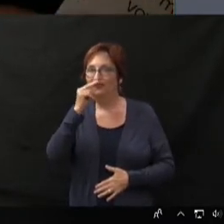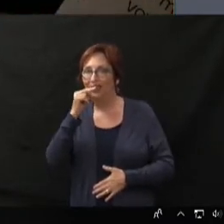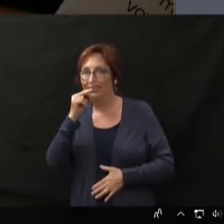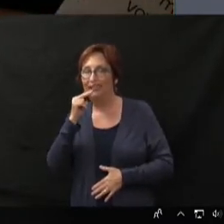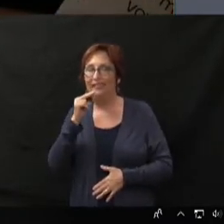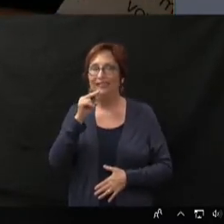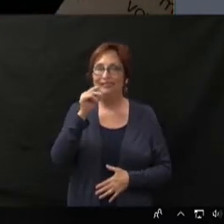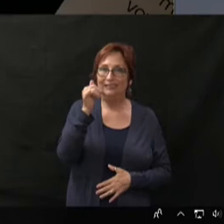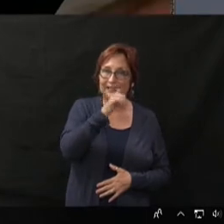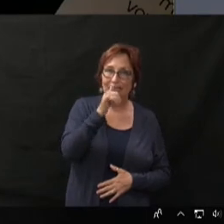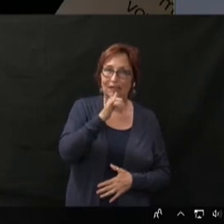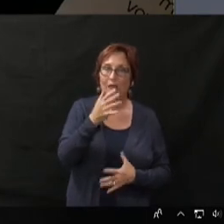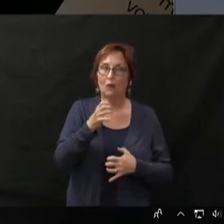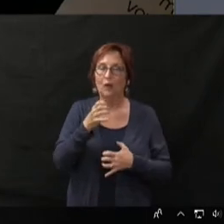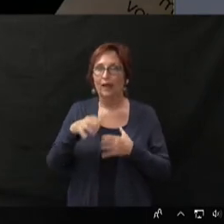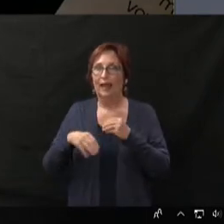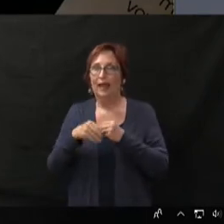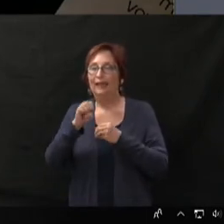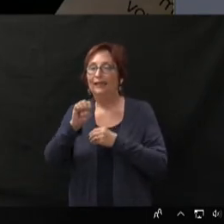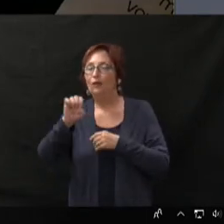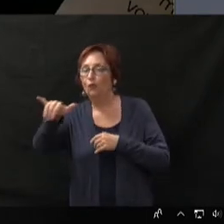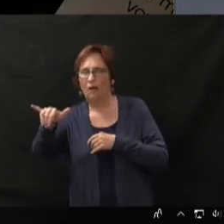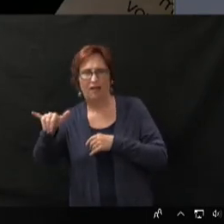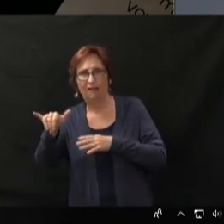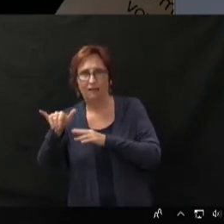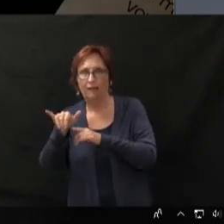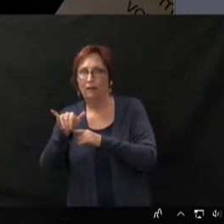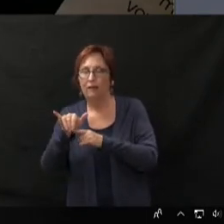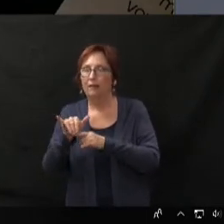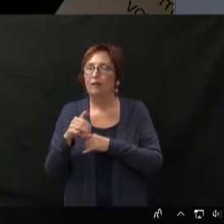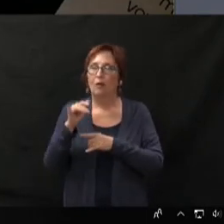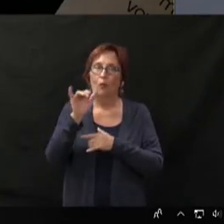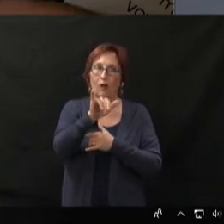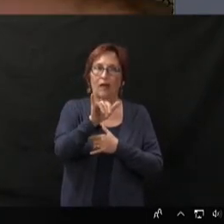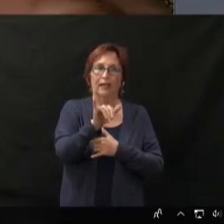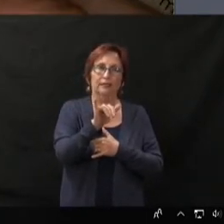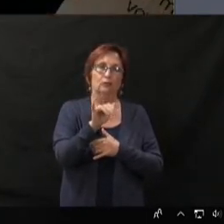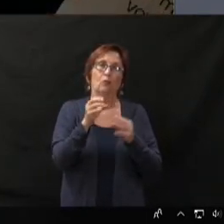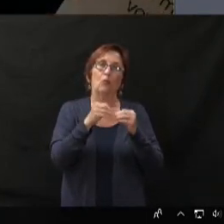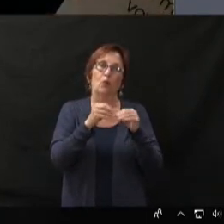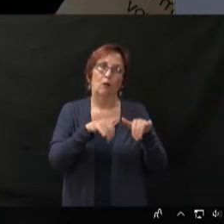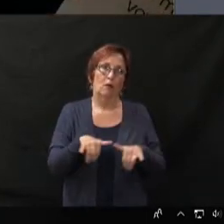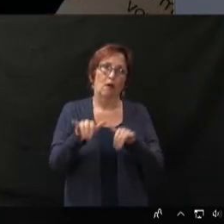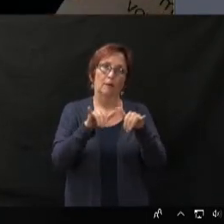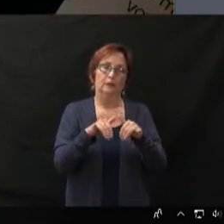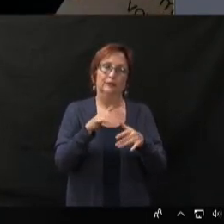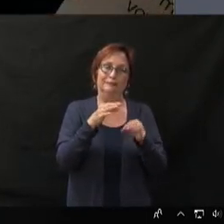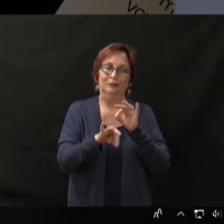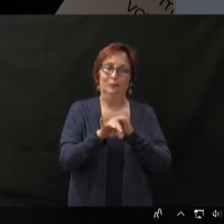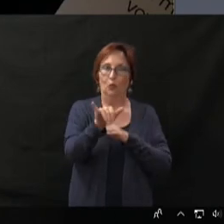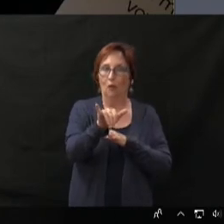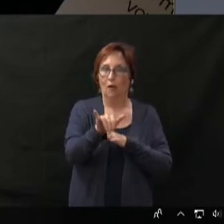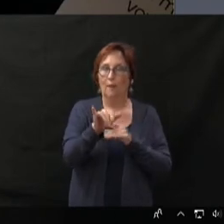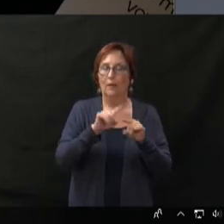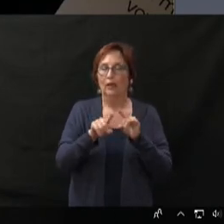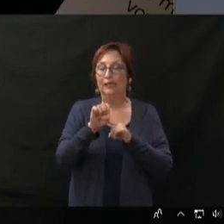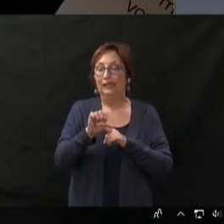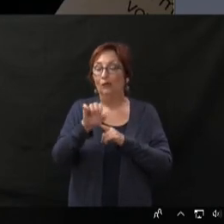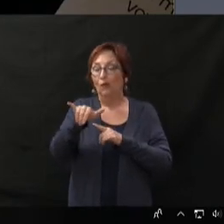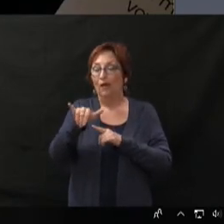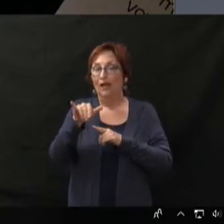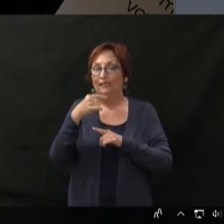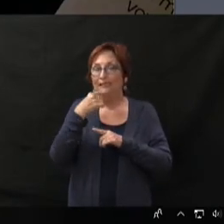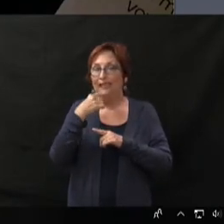a lot of times. Y is so much more common. But EY says E as in